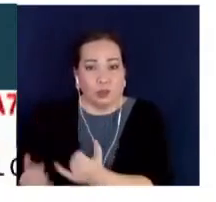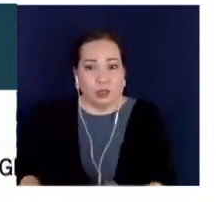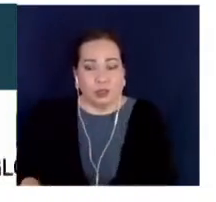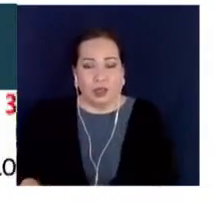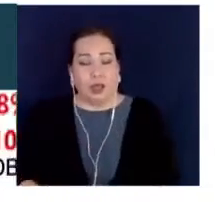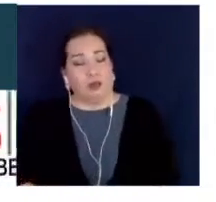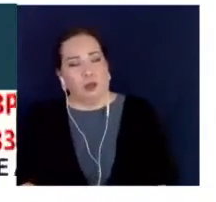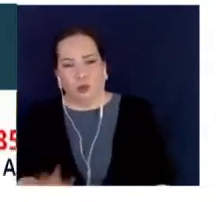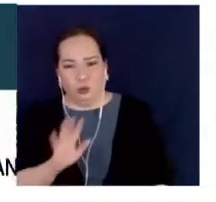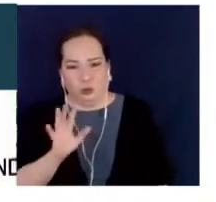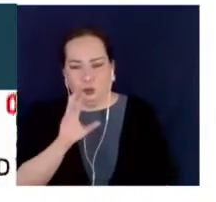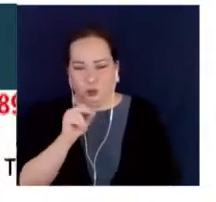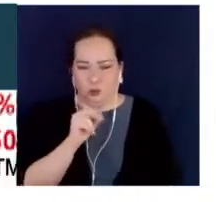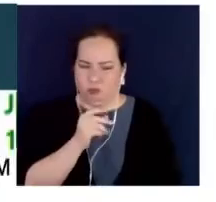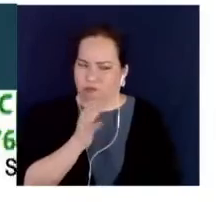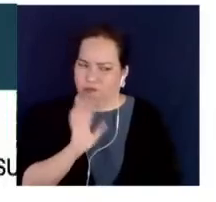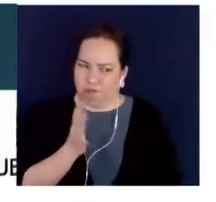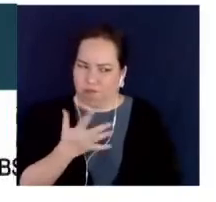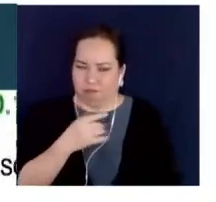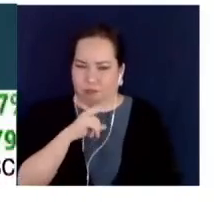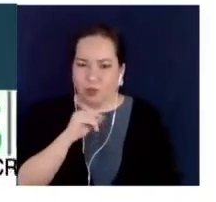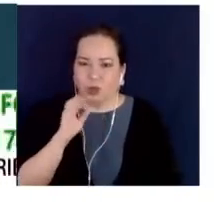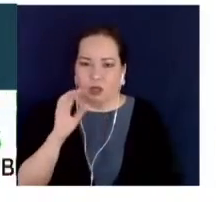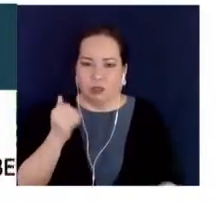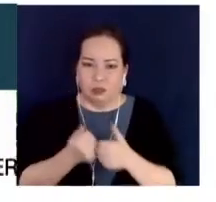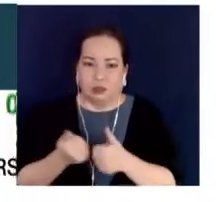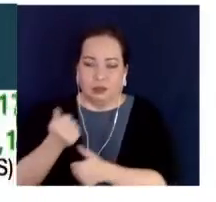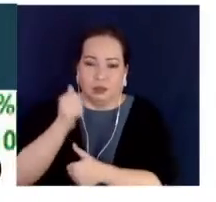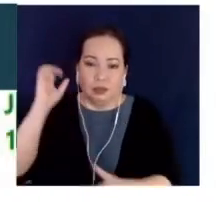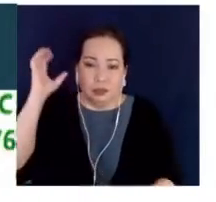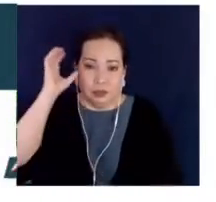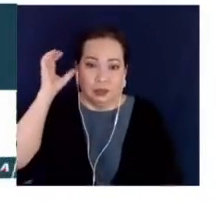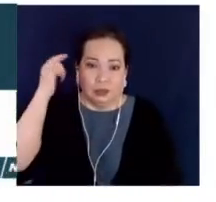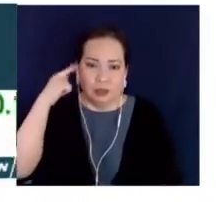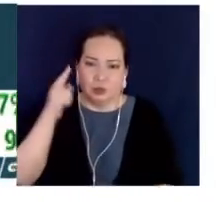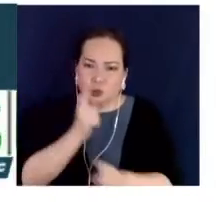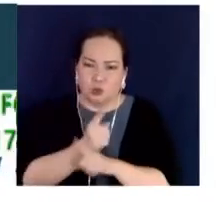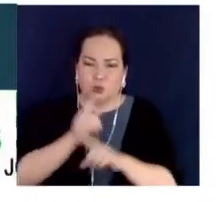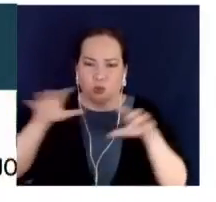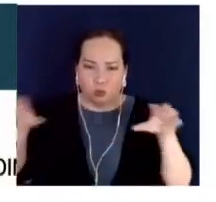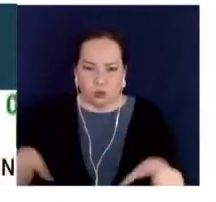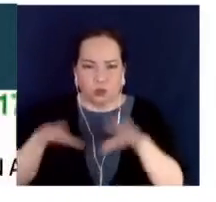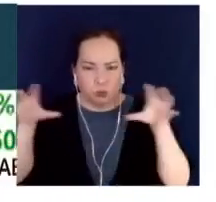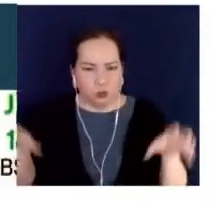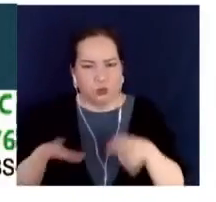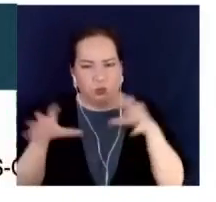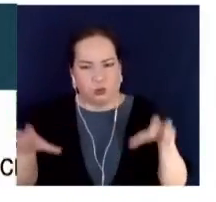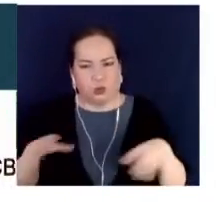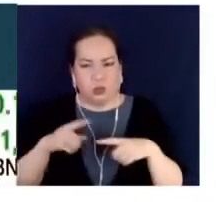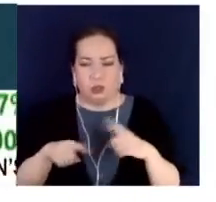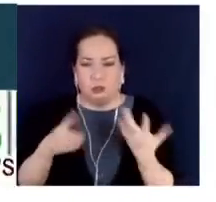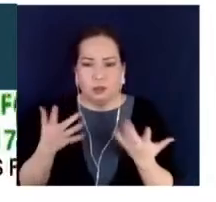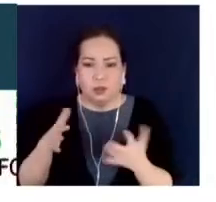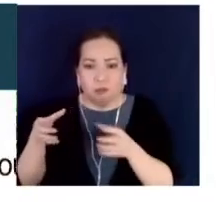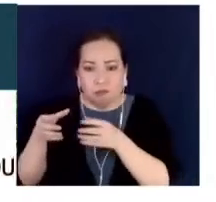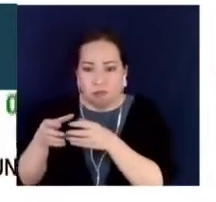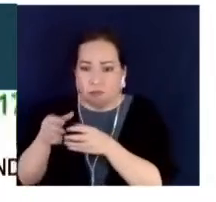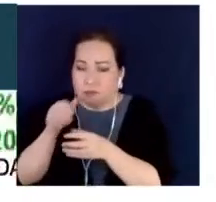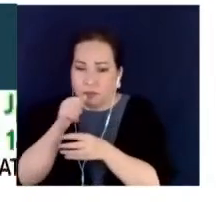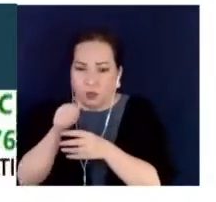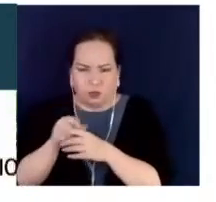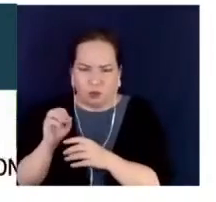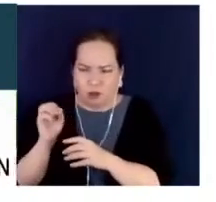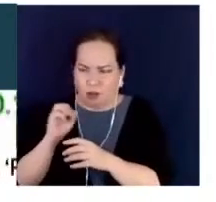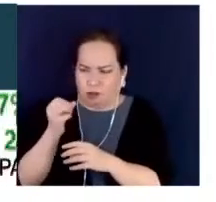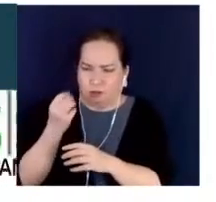fairness, Secretary Galvez has been working so hard, and, you know, the private sector will not fool around. I mean, if we see something wrong,